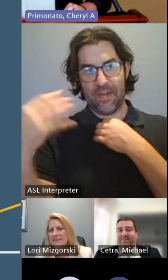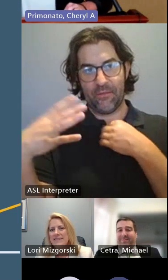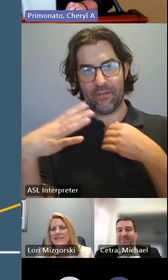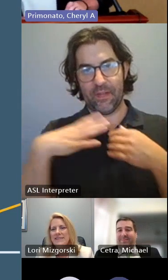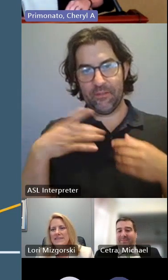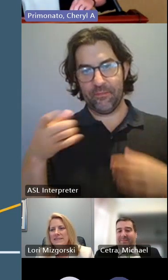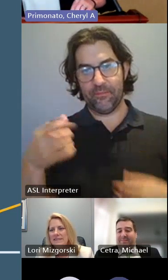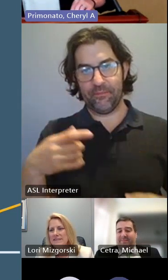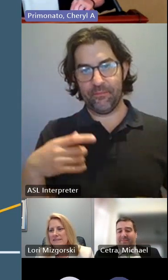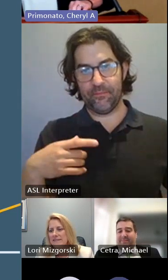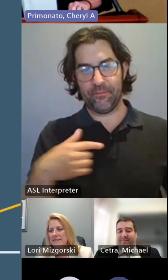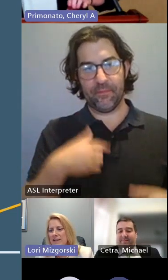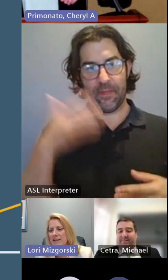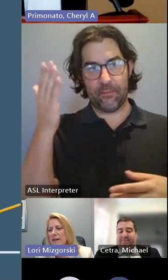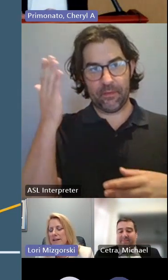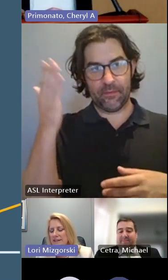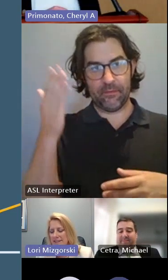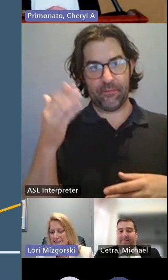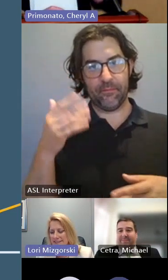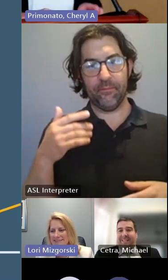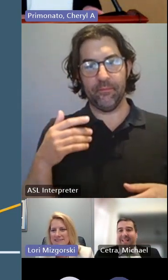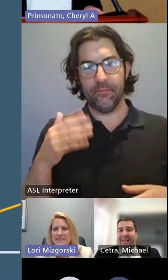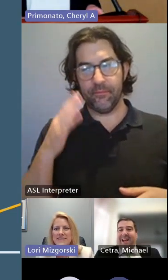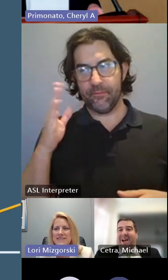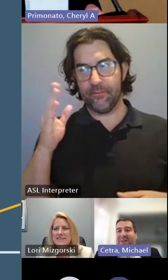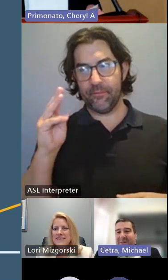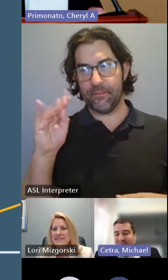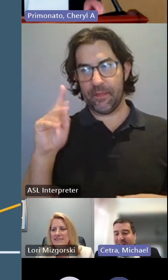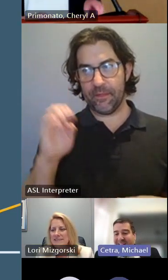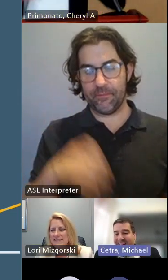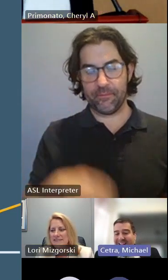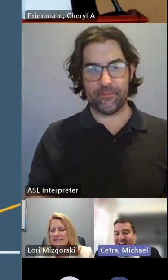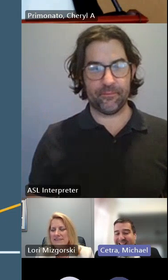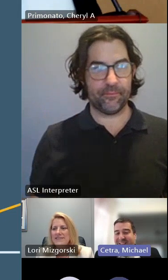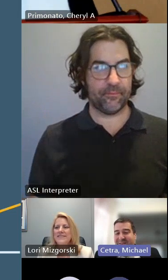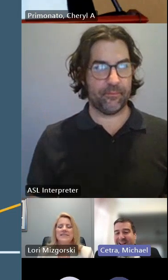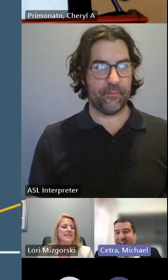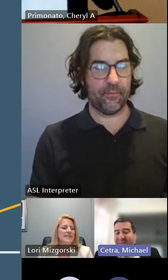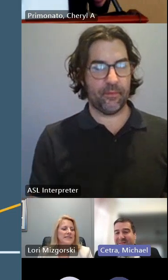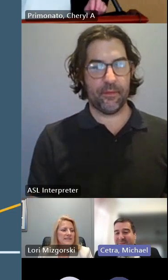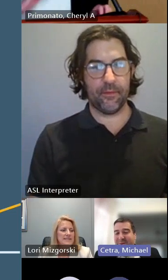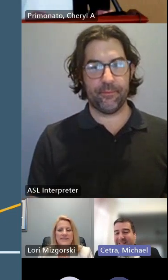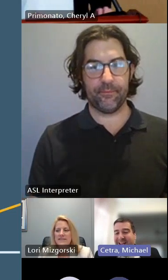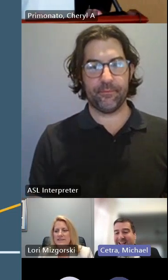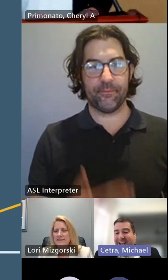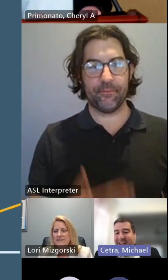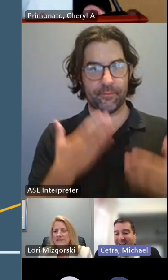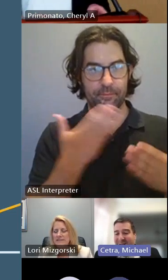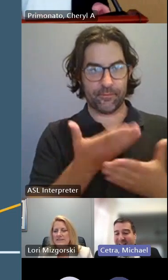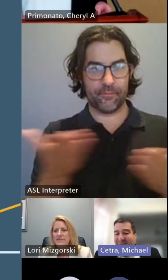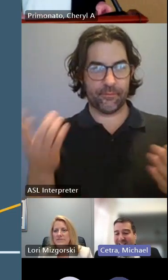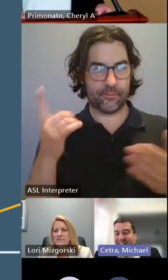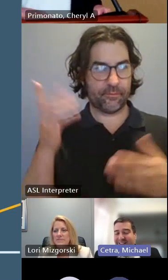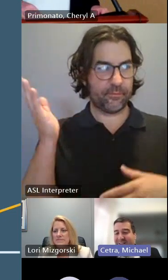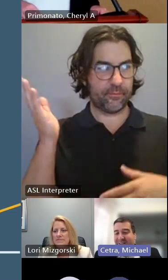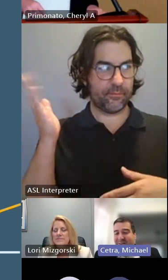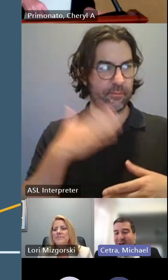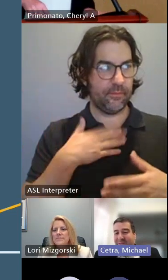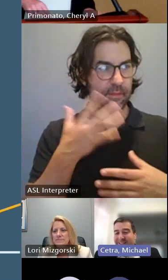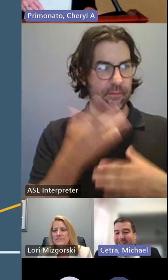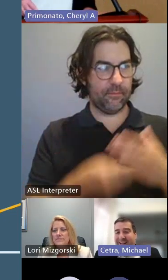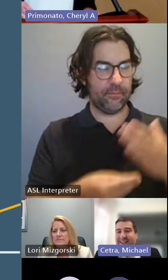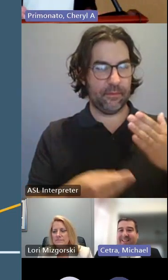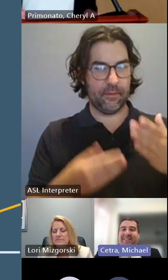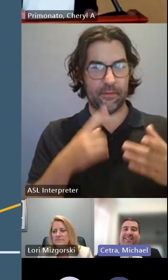this resolution on his behalf. But hello, Mike. Good morning, and thank you again to Amy for presenting in my absence,